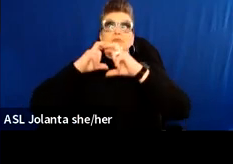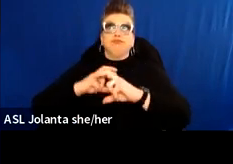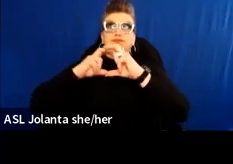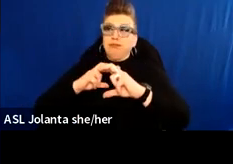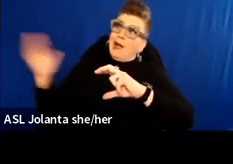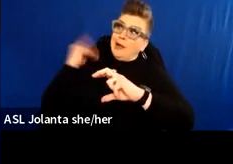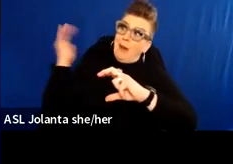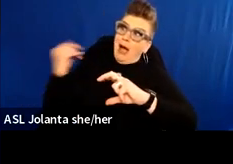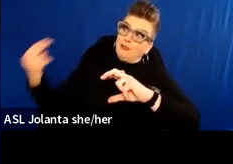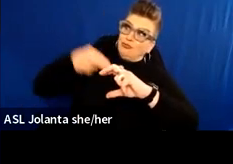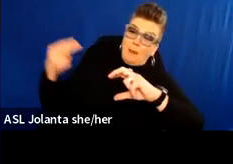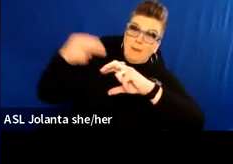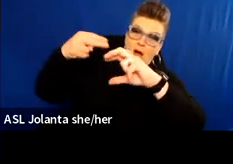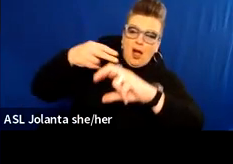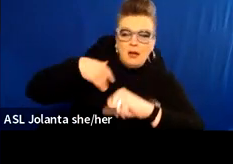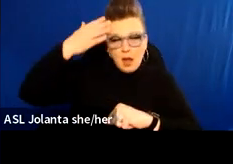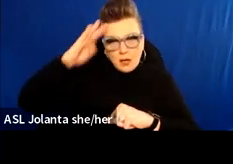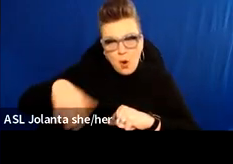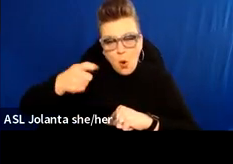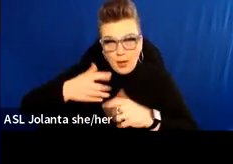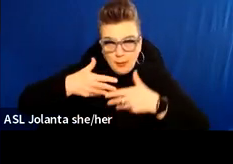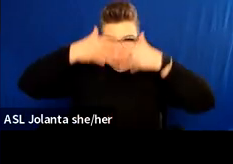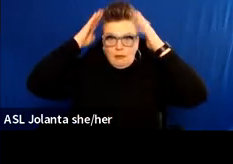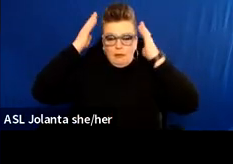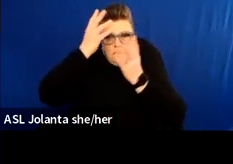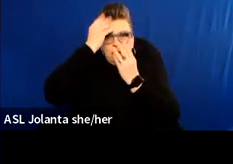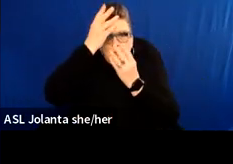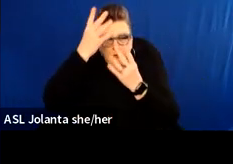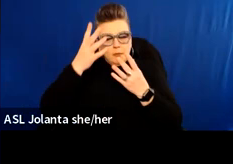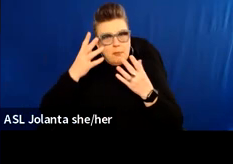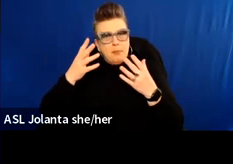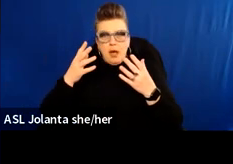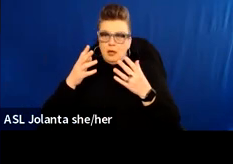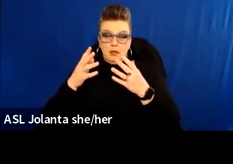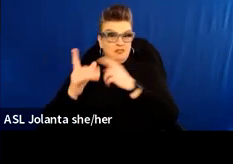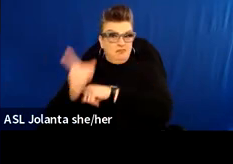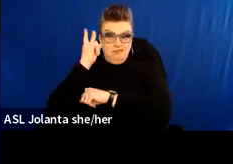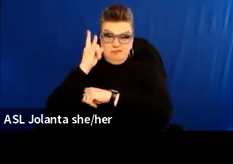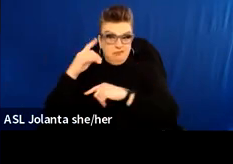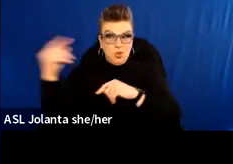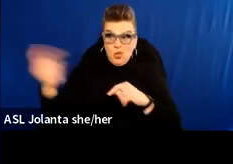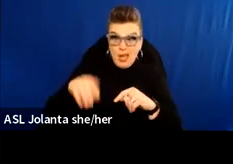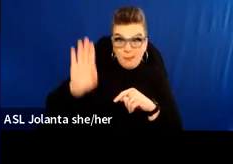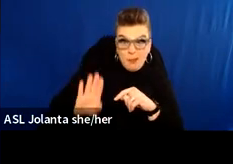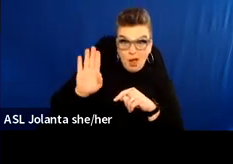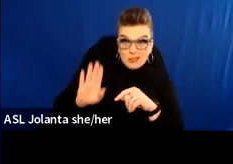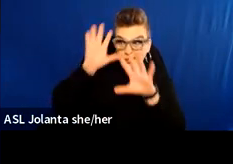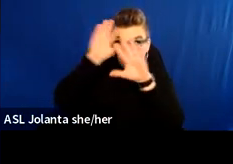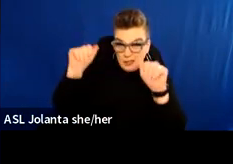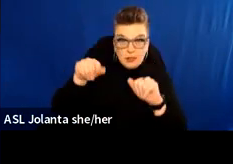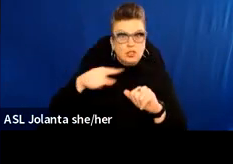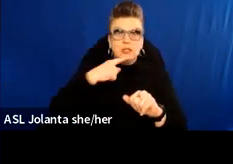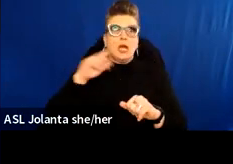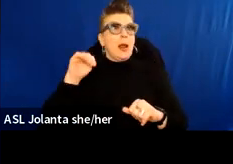casilius who rightfully so from day one in boston and said we need mascara we need math score but even then when she first presented that this committee